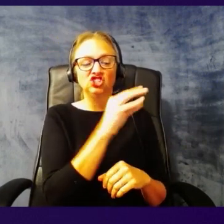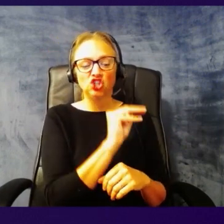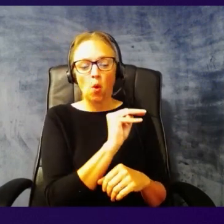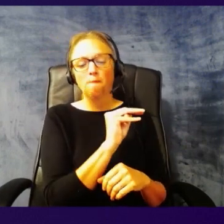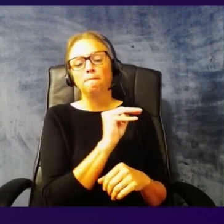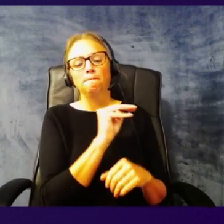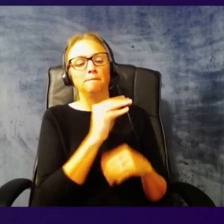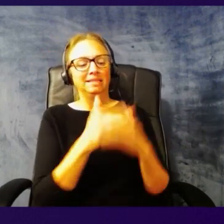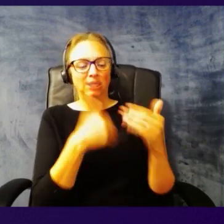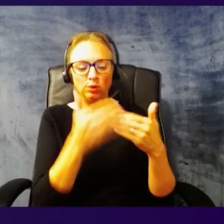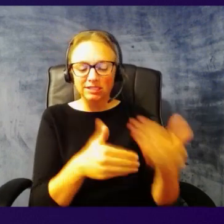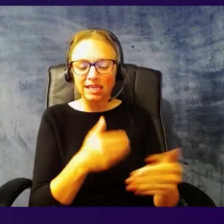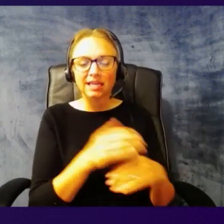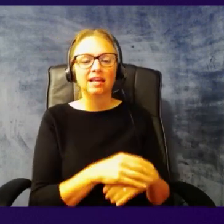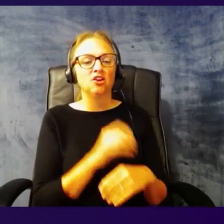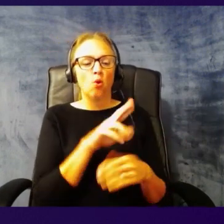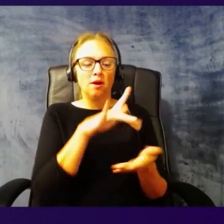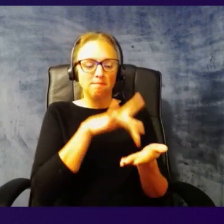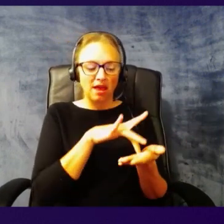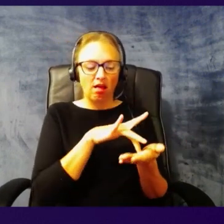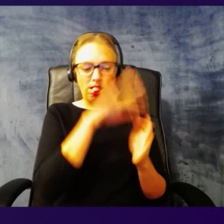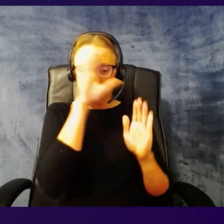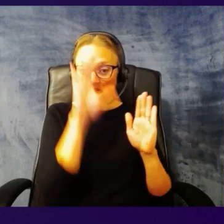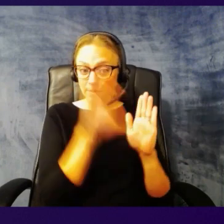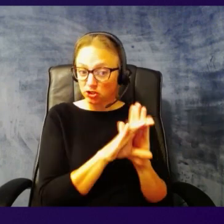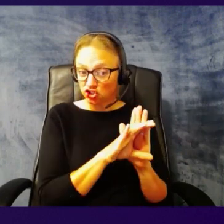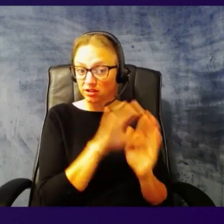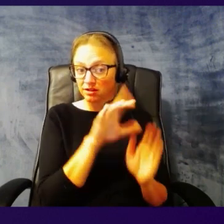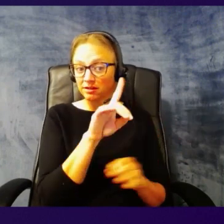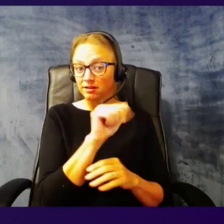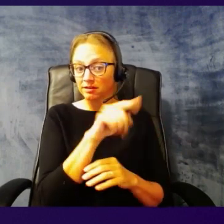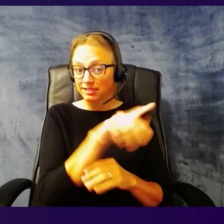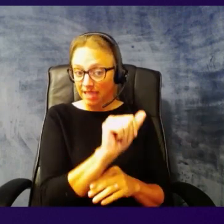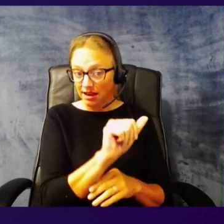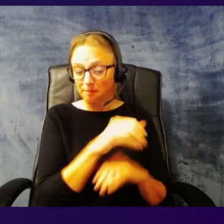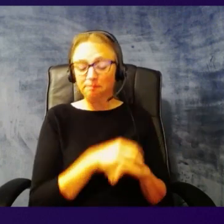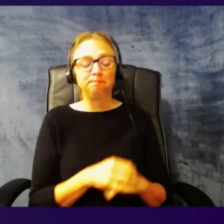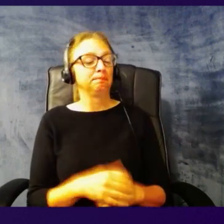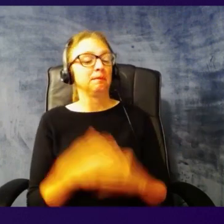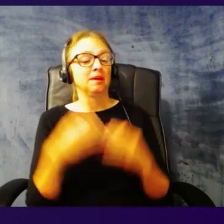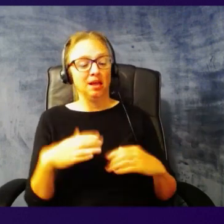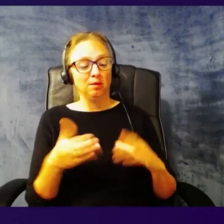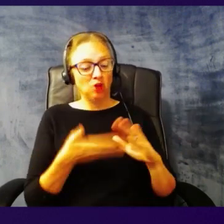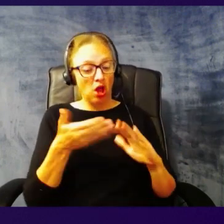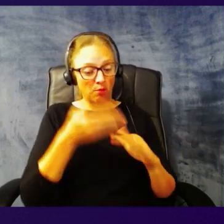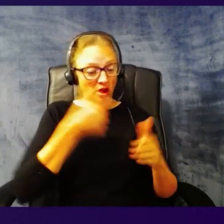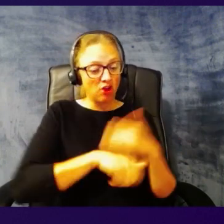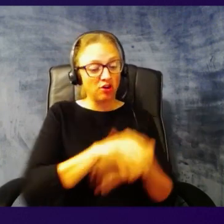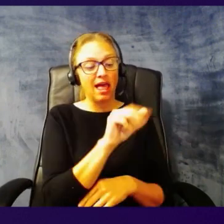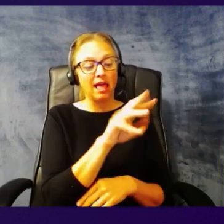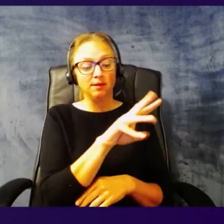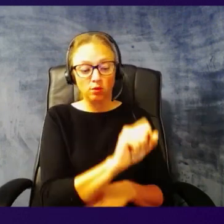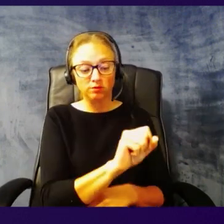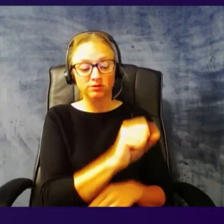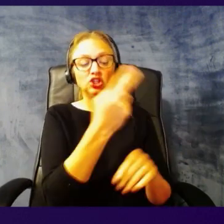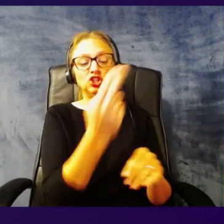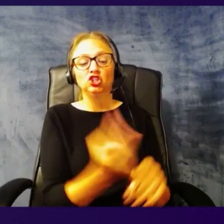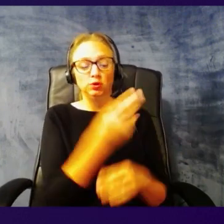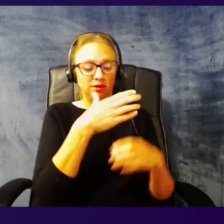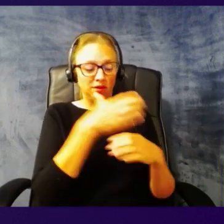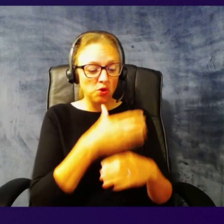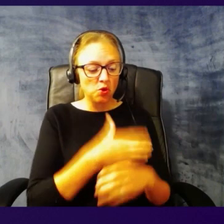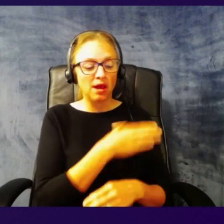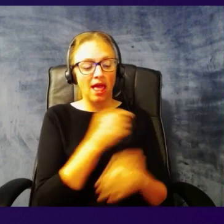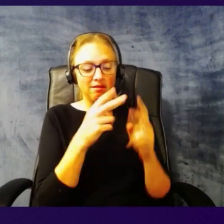maybe medical imaging data, for example. And these customers, they operate in AWS using our compute and analytics